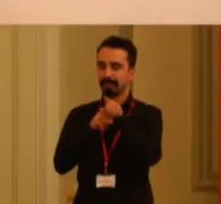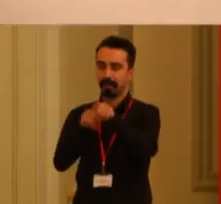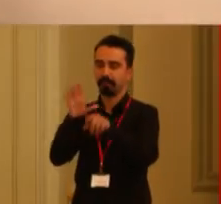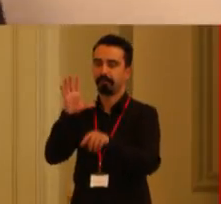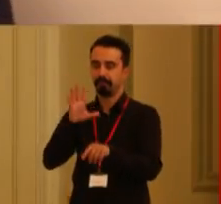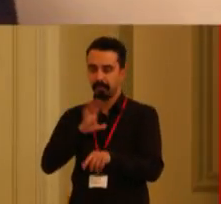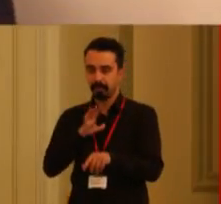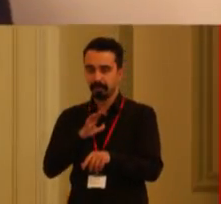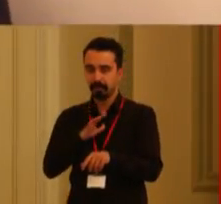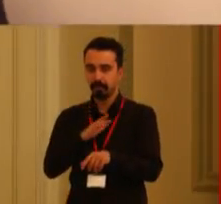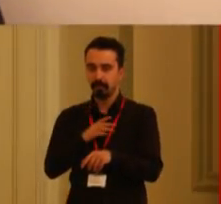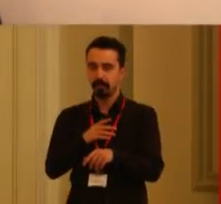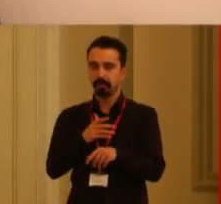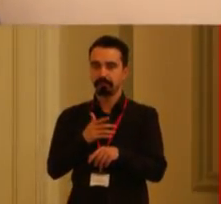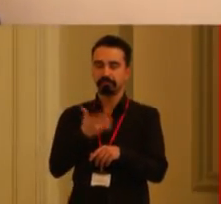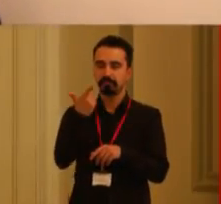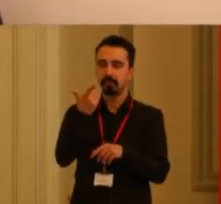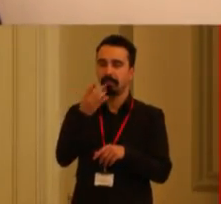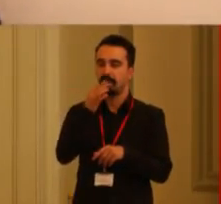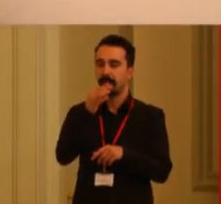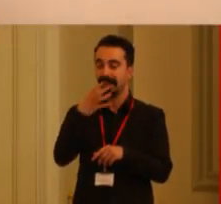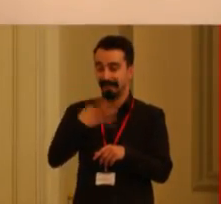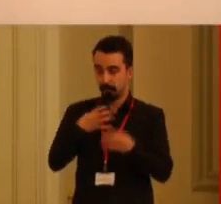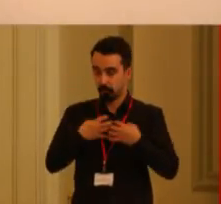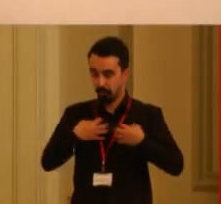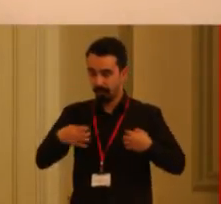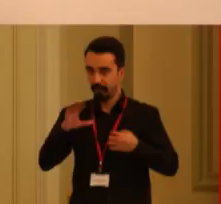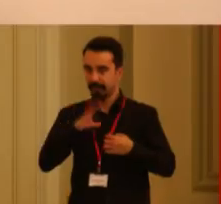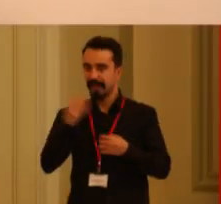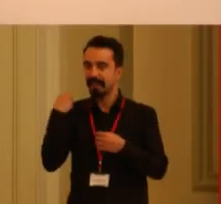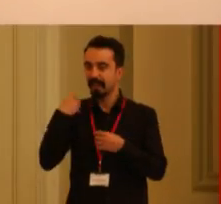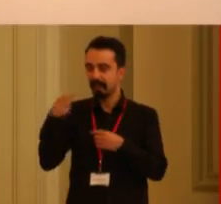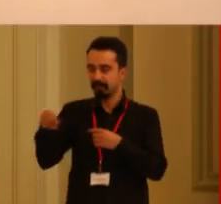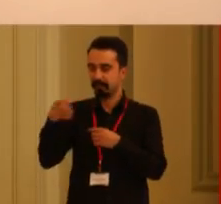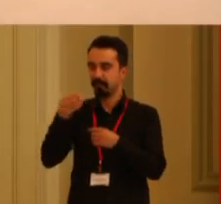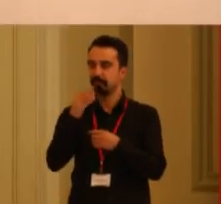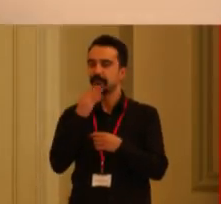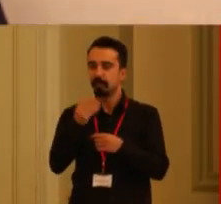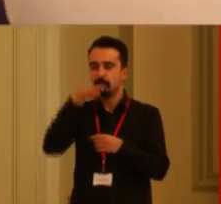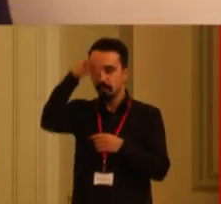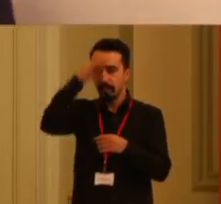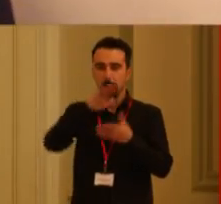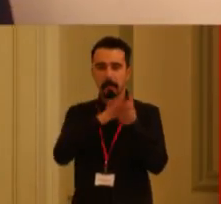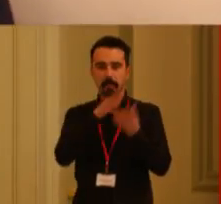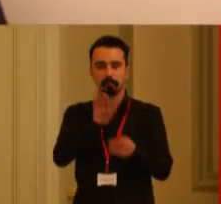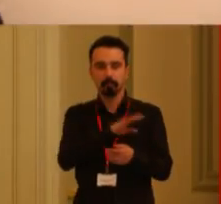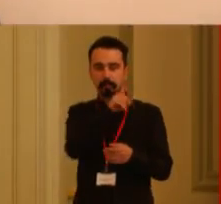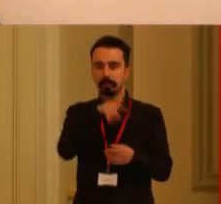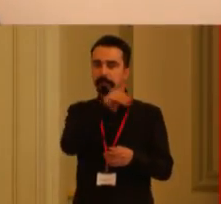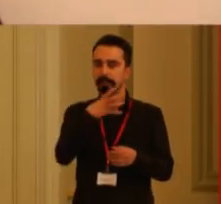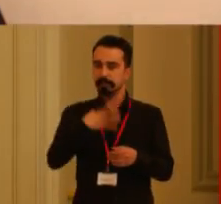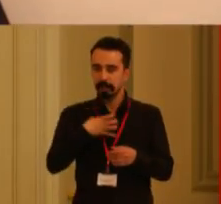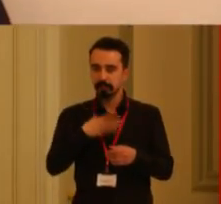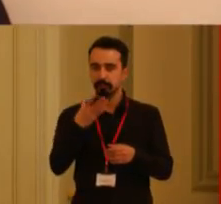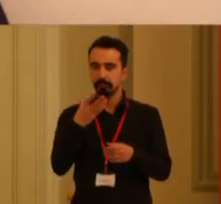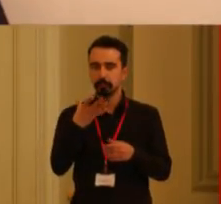they see it, youngsters, the more they follow suit. If they're talented enough and if they're confident enough. I see